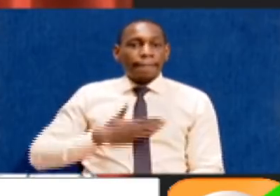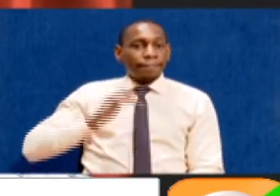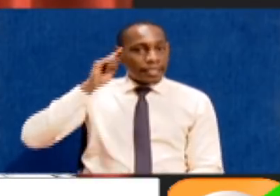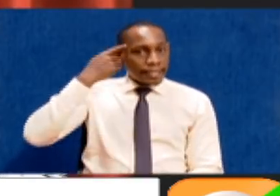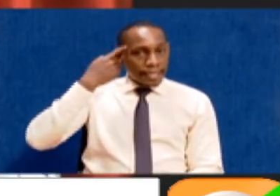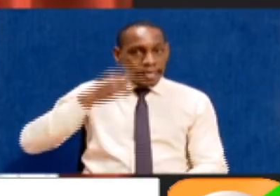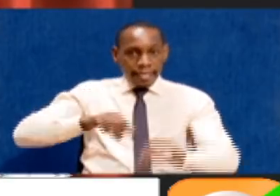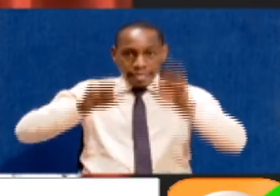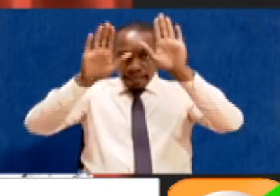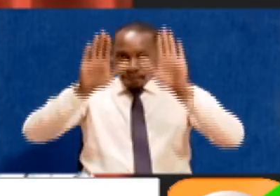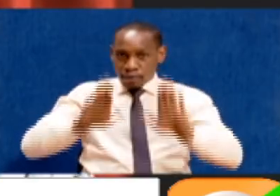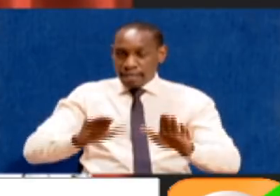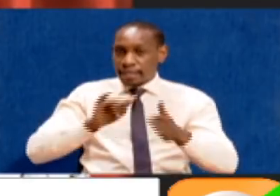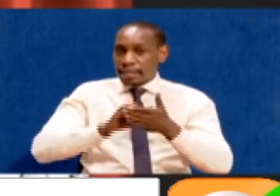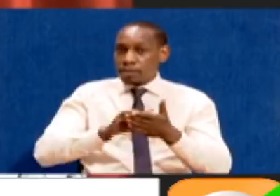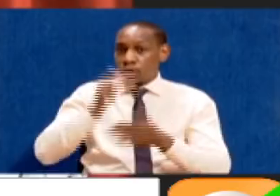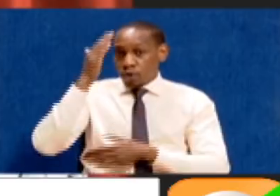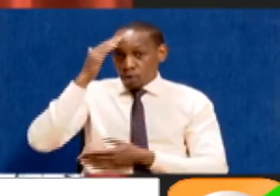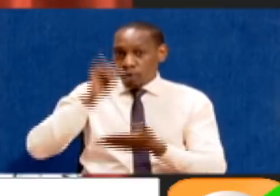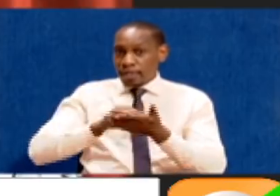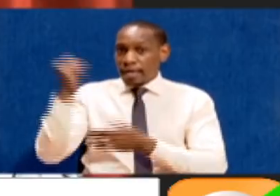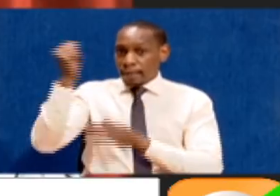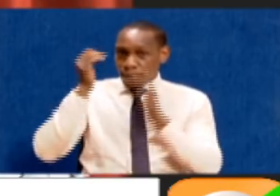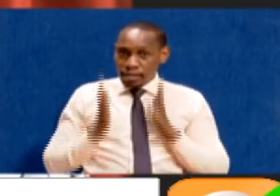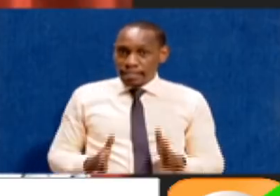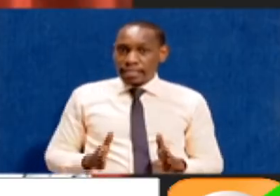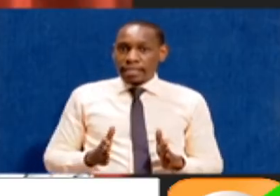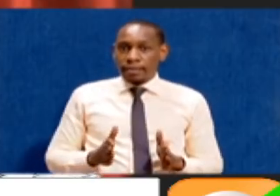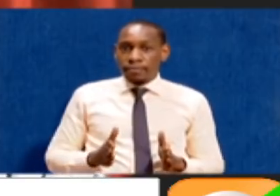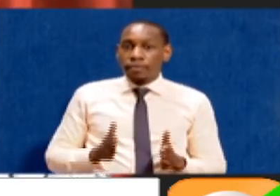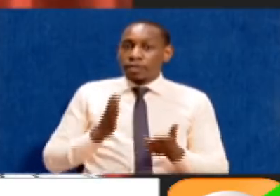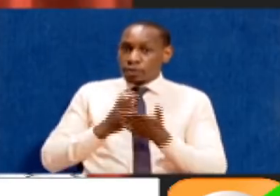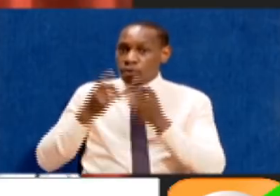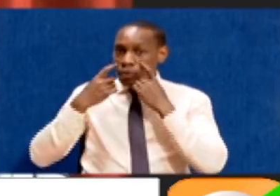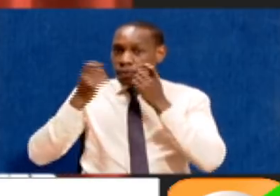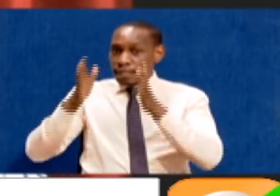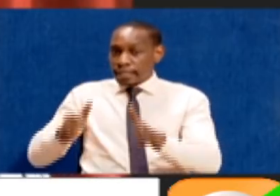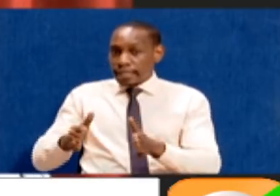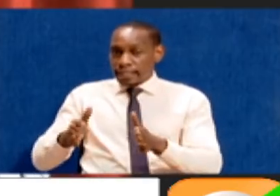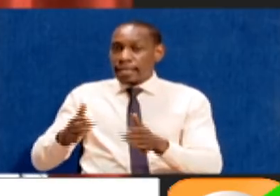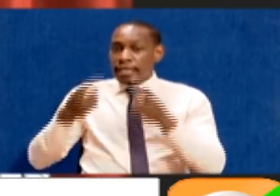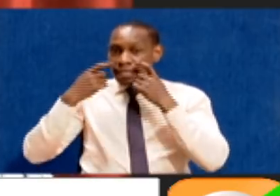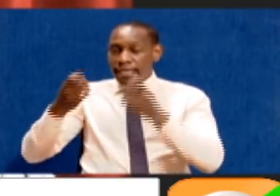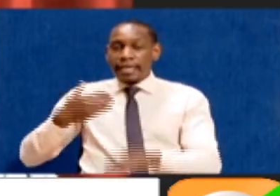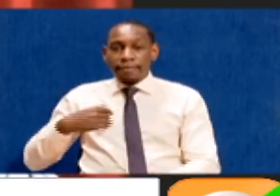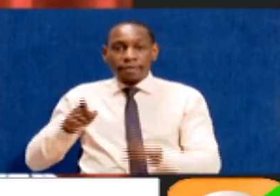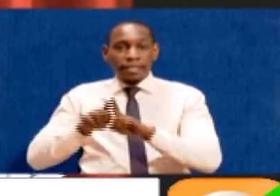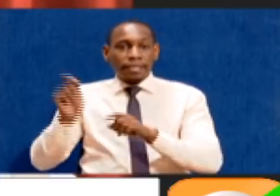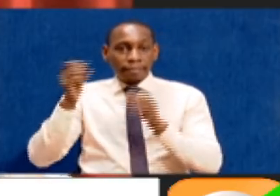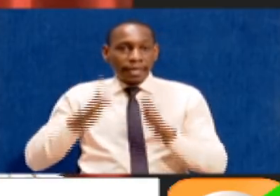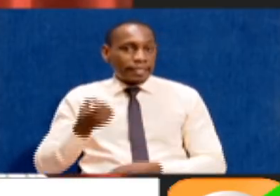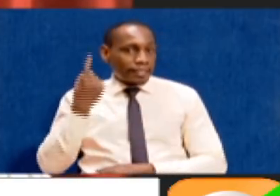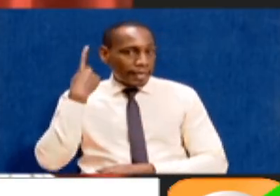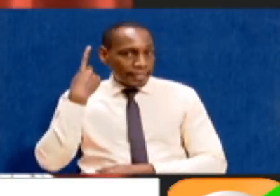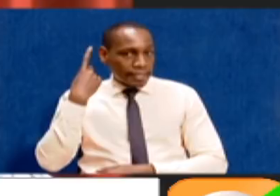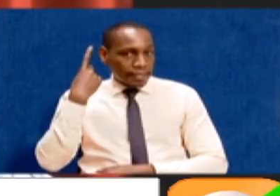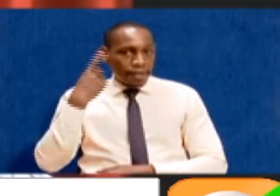it is important to realize that politicians are sinners, and they are okay. Now, get me